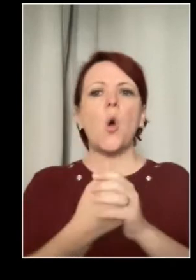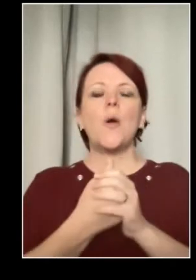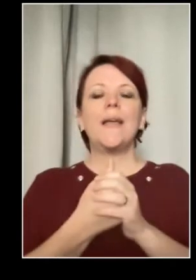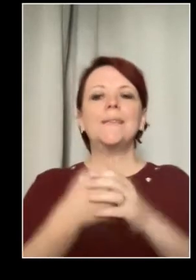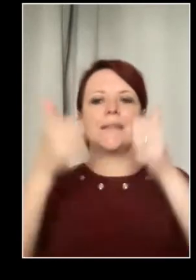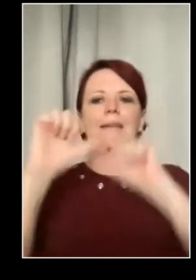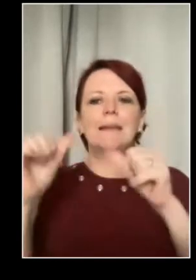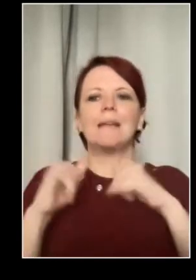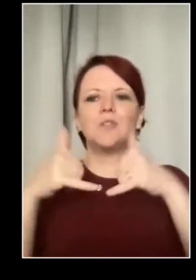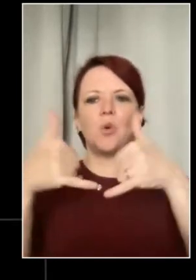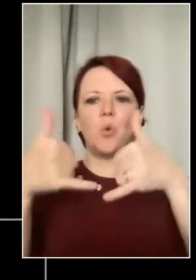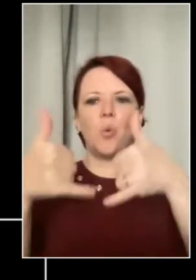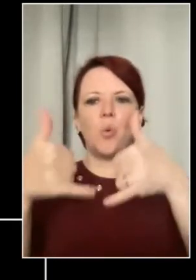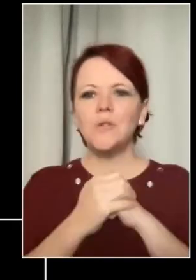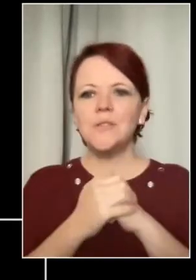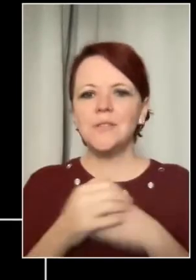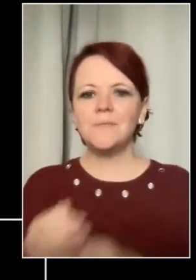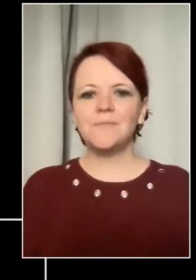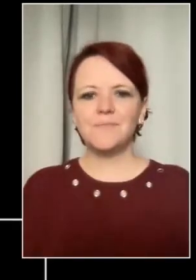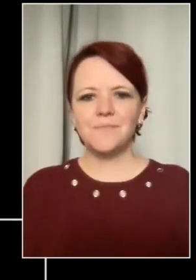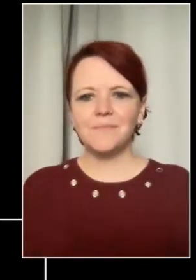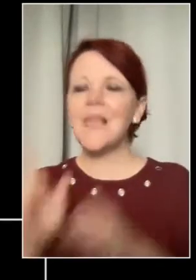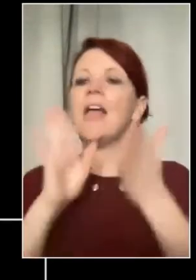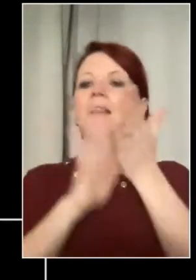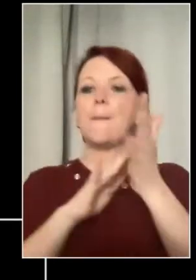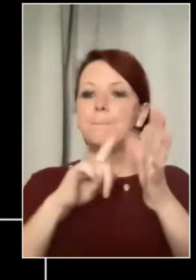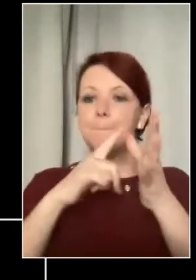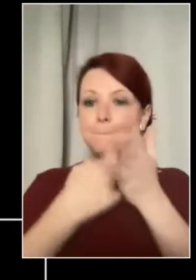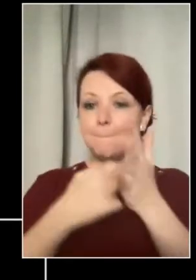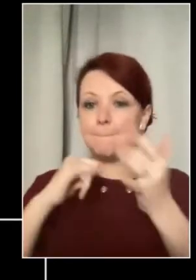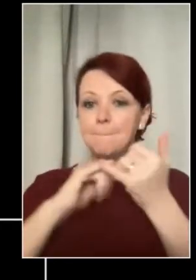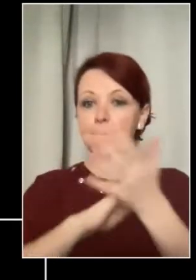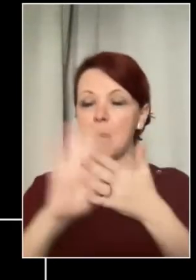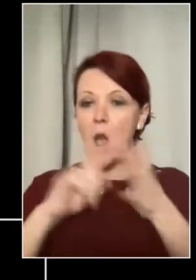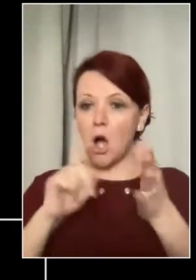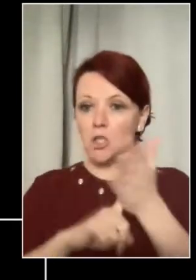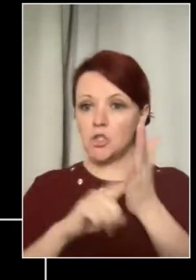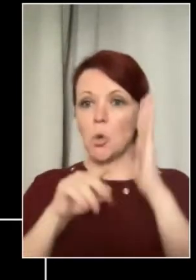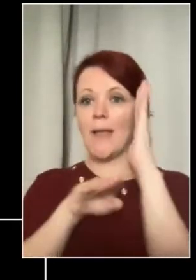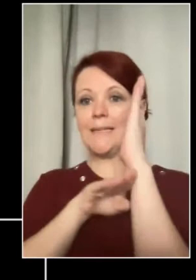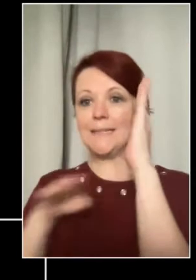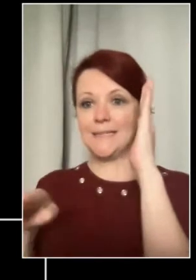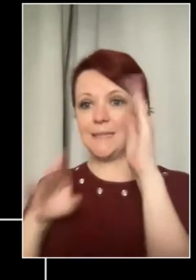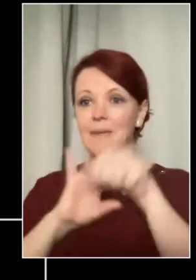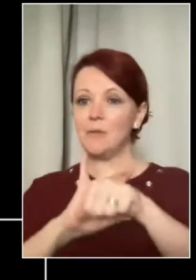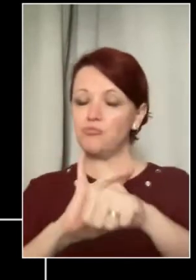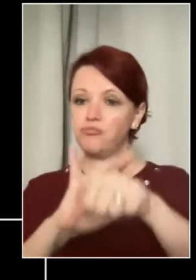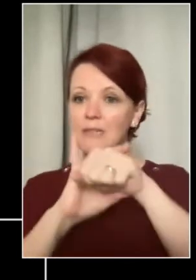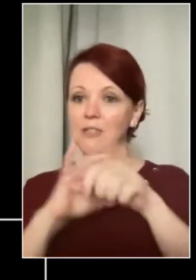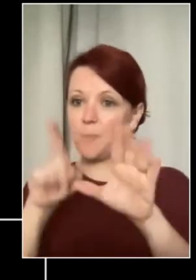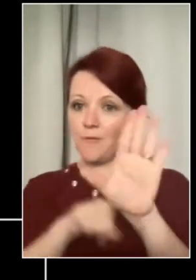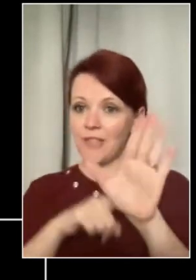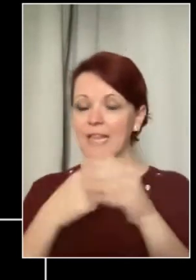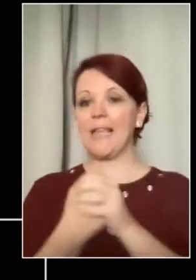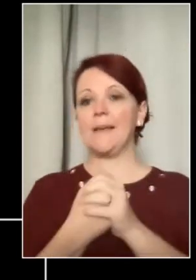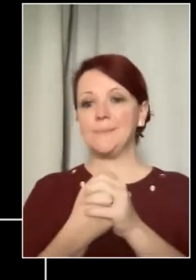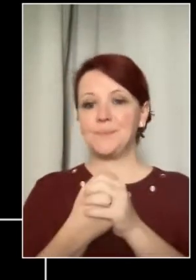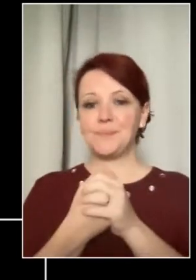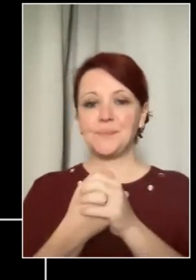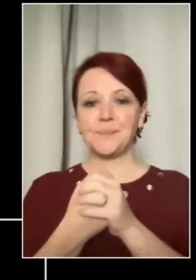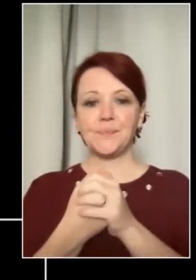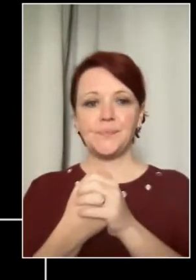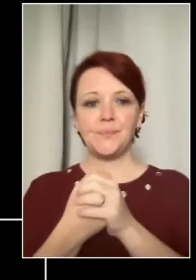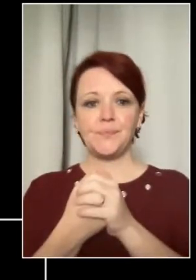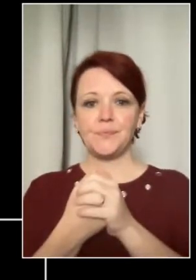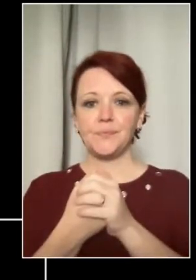award. And next up is the Marshall Intermediate Apprentice of the Year. And joining us here from Marshall to tell us a little bit more